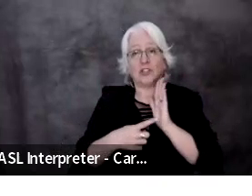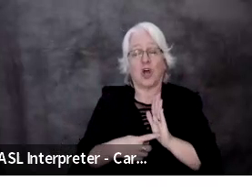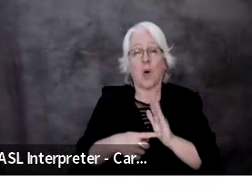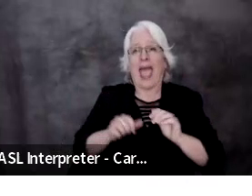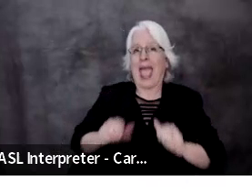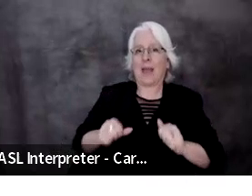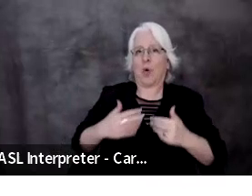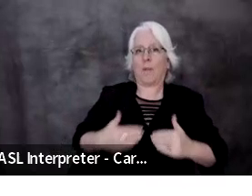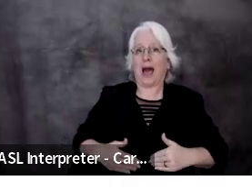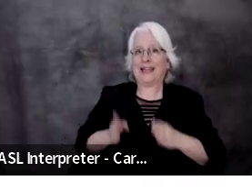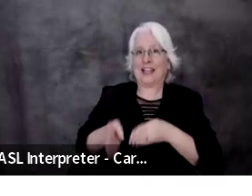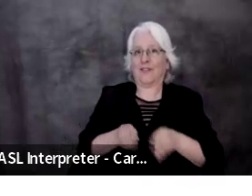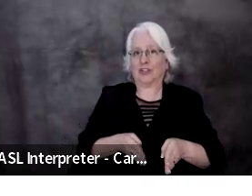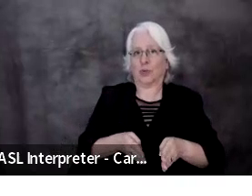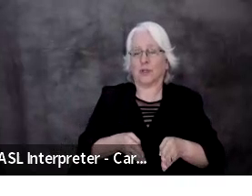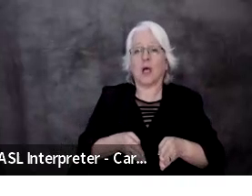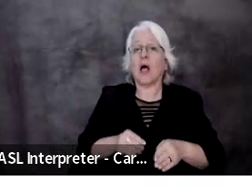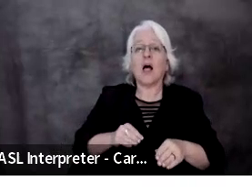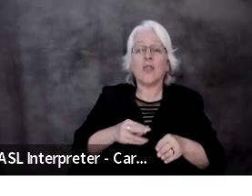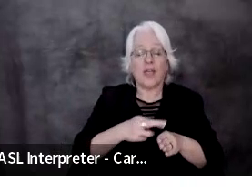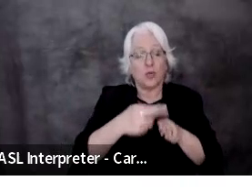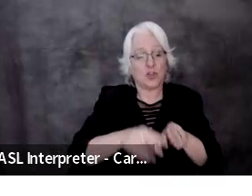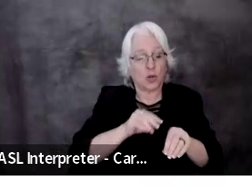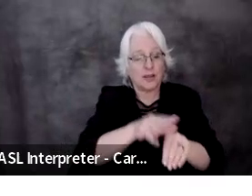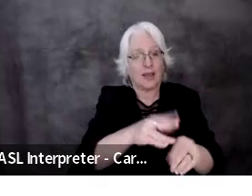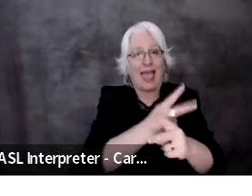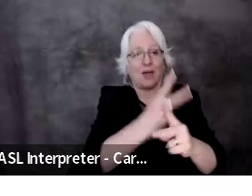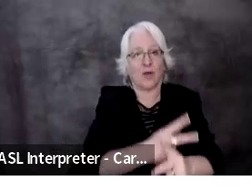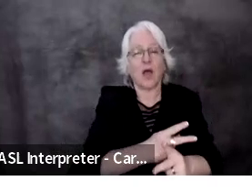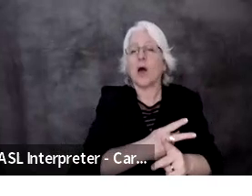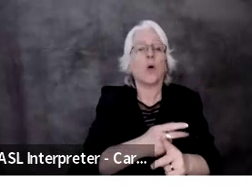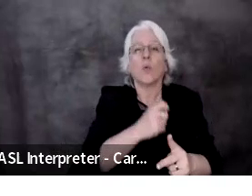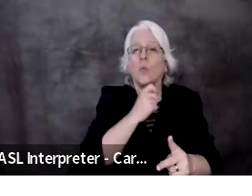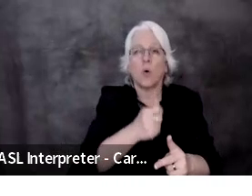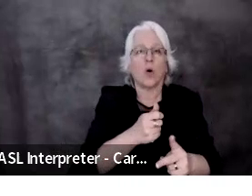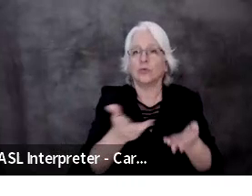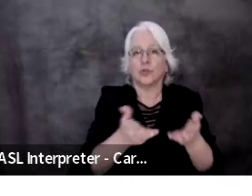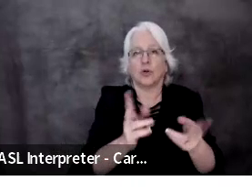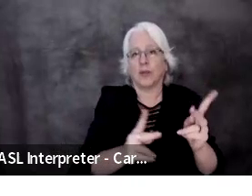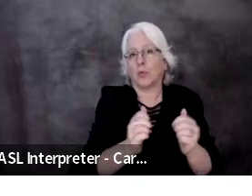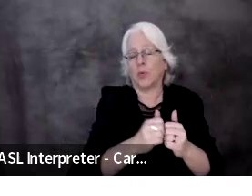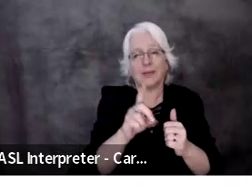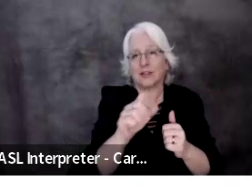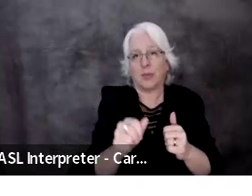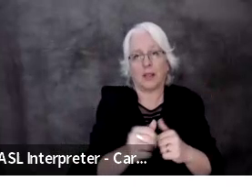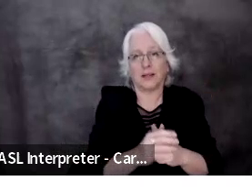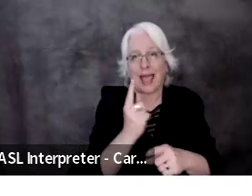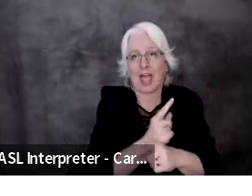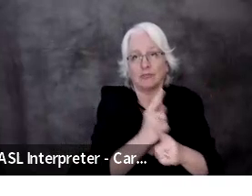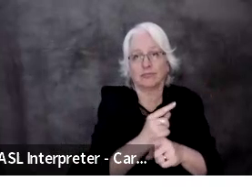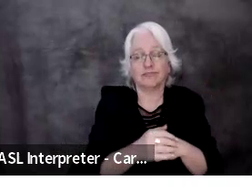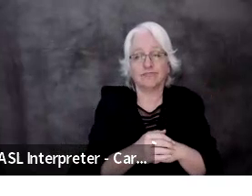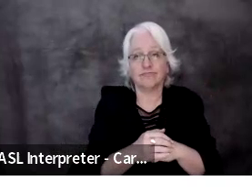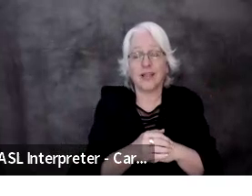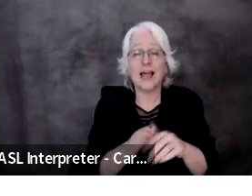the resulting algorithms may fail to accurately interpret or serve people with disabilities. Developers might not